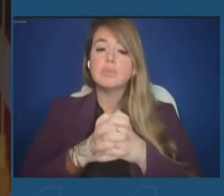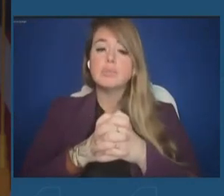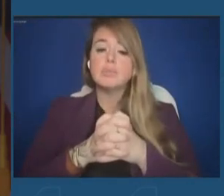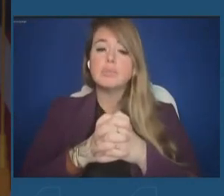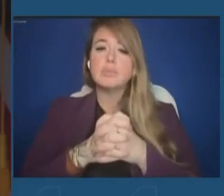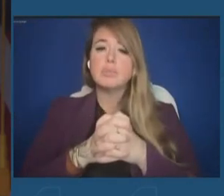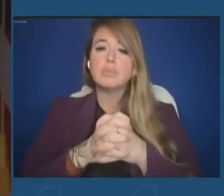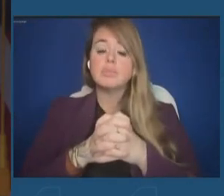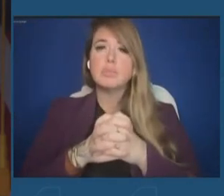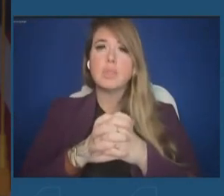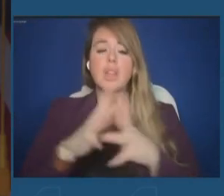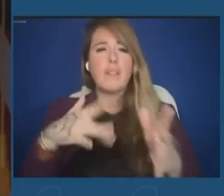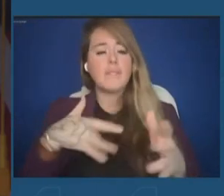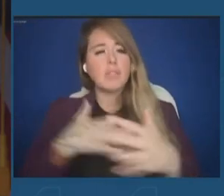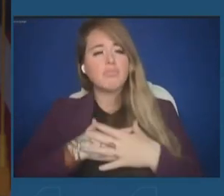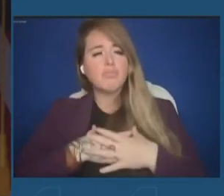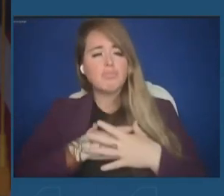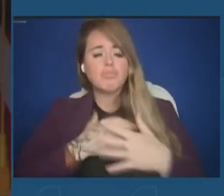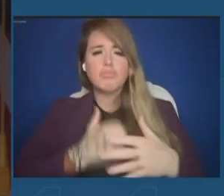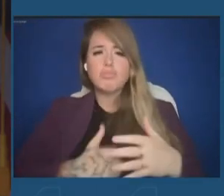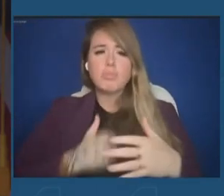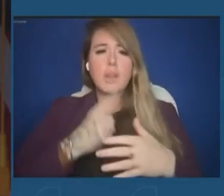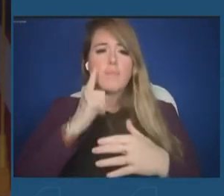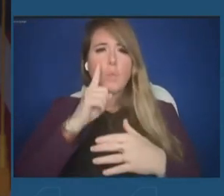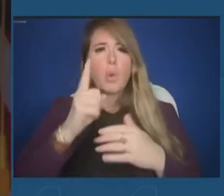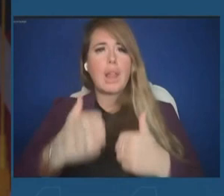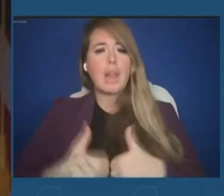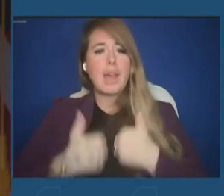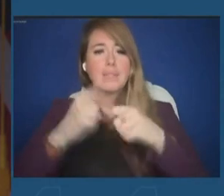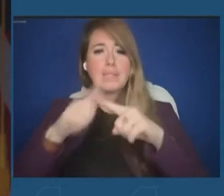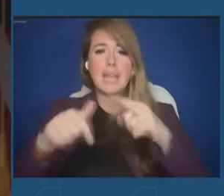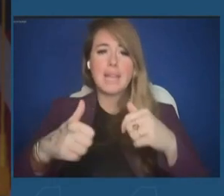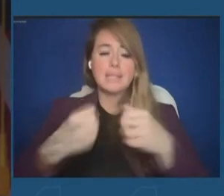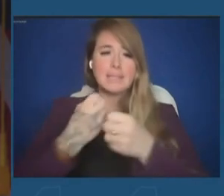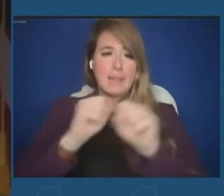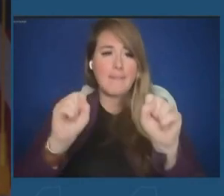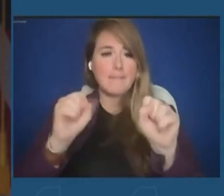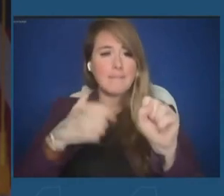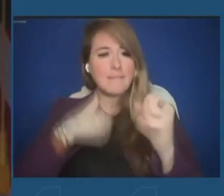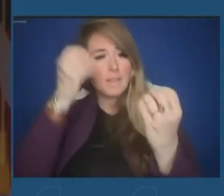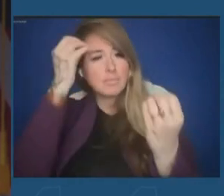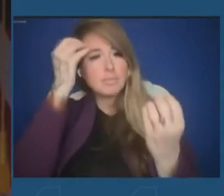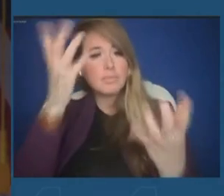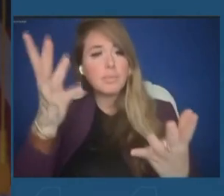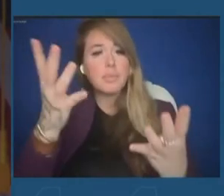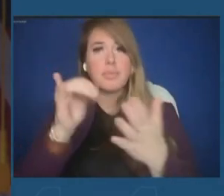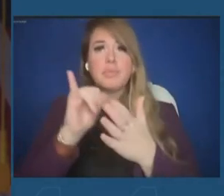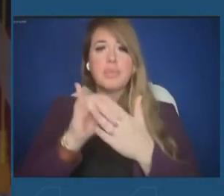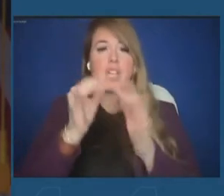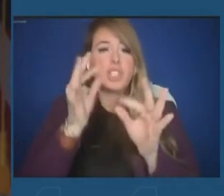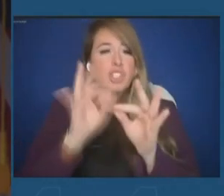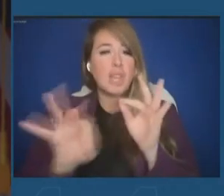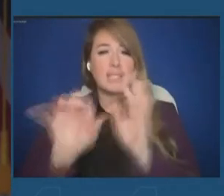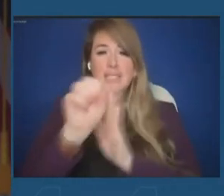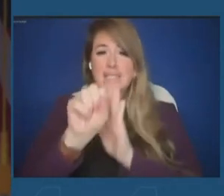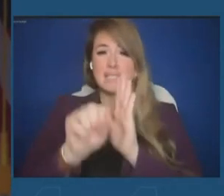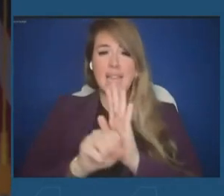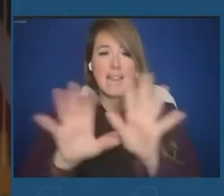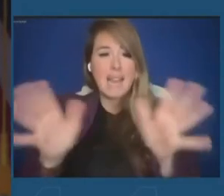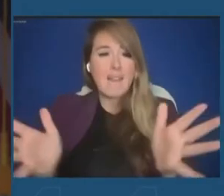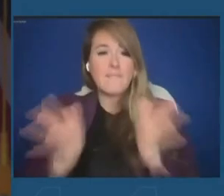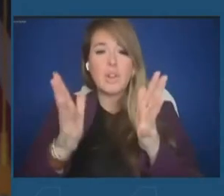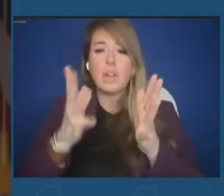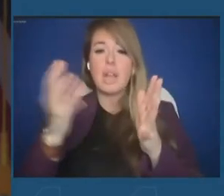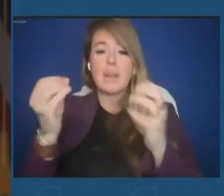of remorse for the lives they couldn't save. I want you to know that just from the state effort alone, and there's thousands of